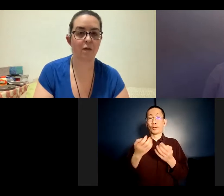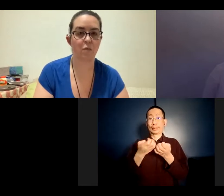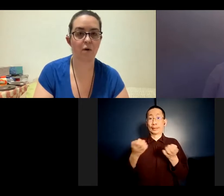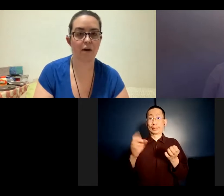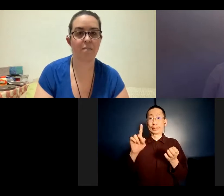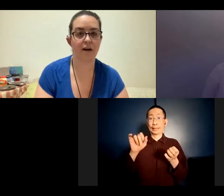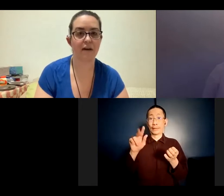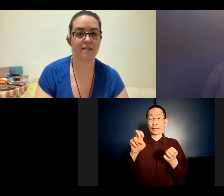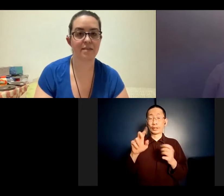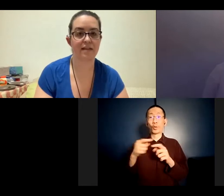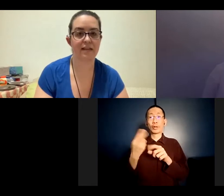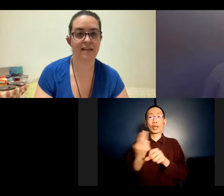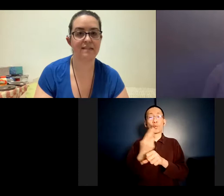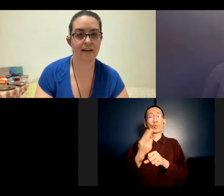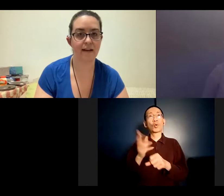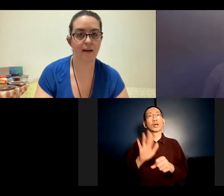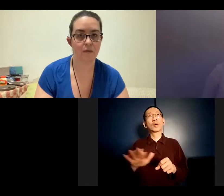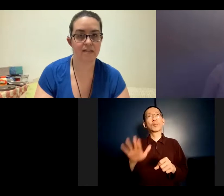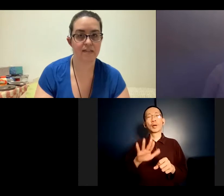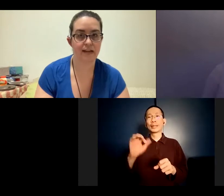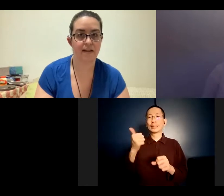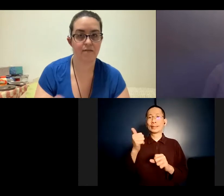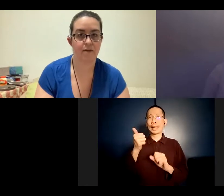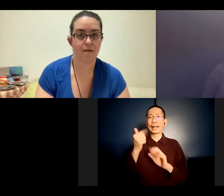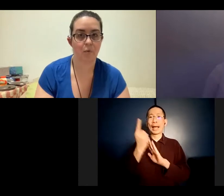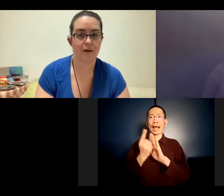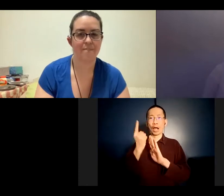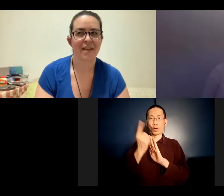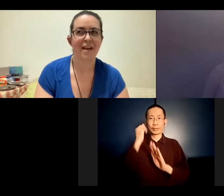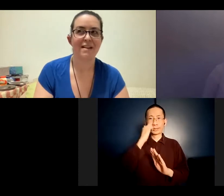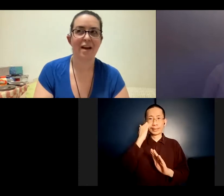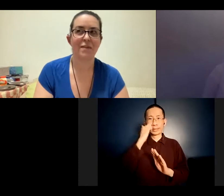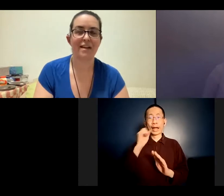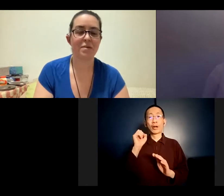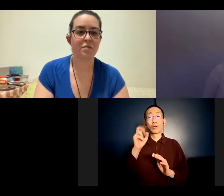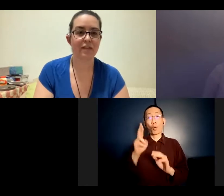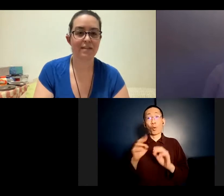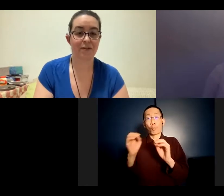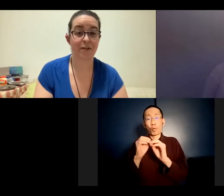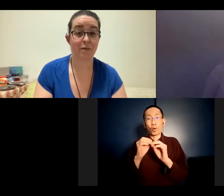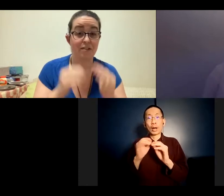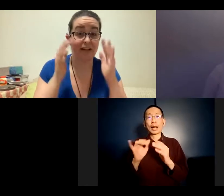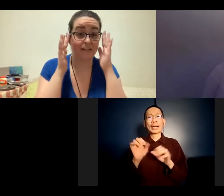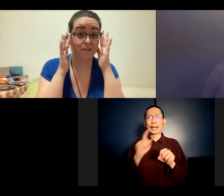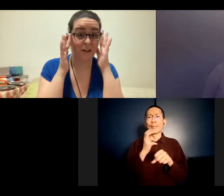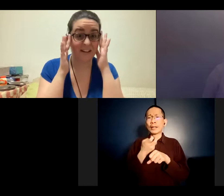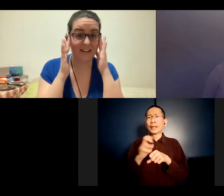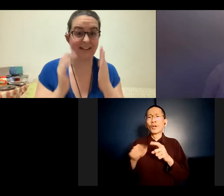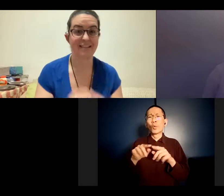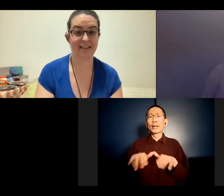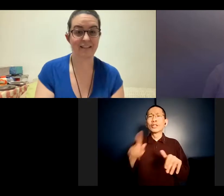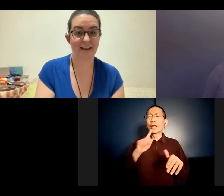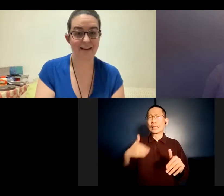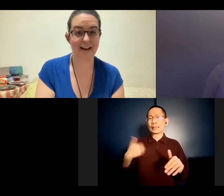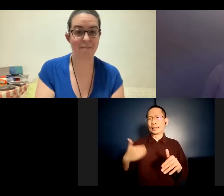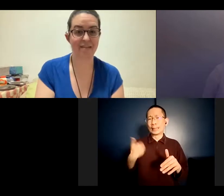they are worn approximately 10 hours a day, if not more. Now, that can be really difficult when a child is very young